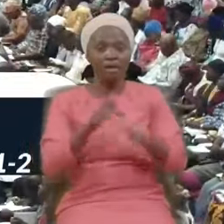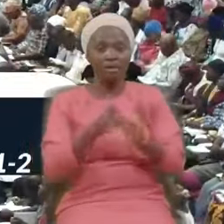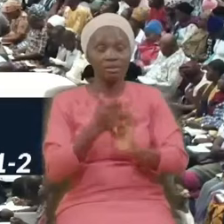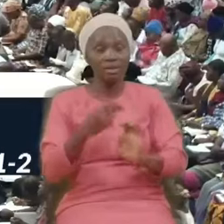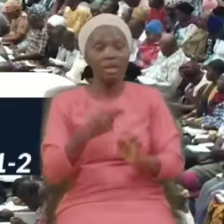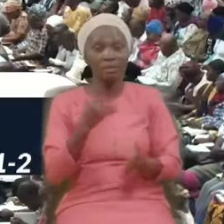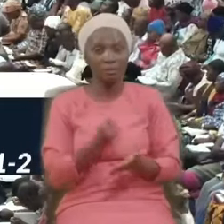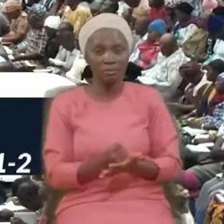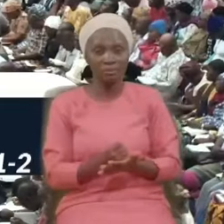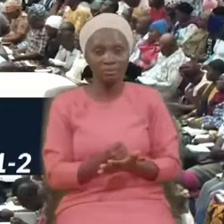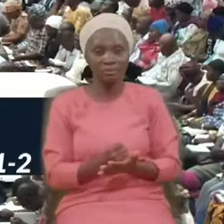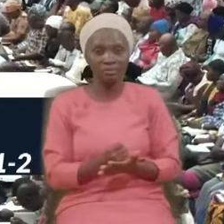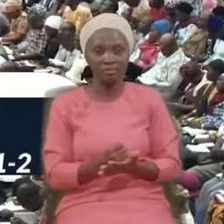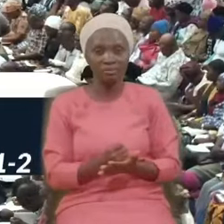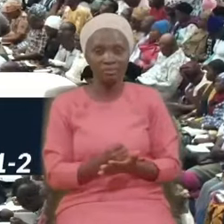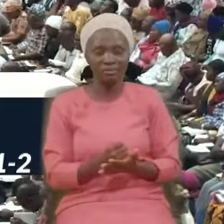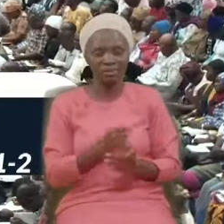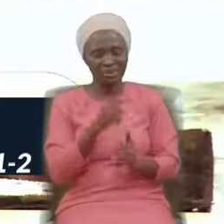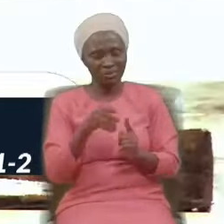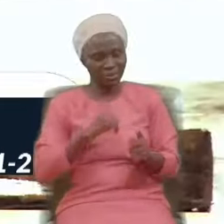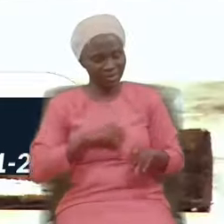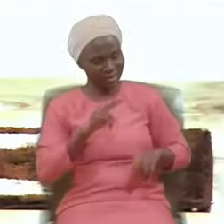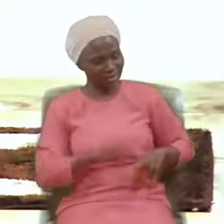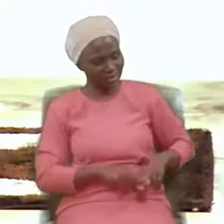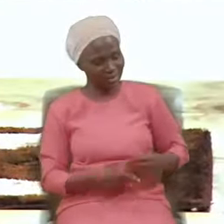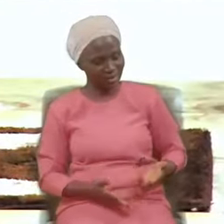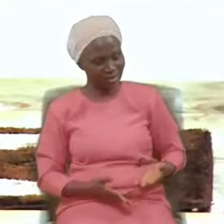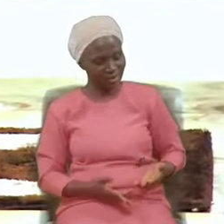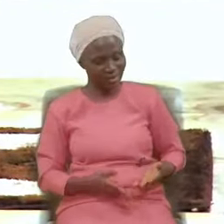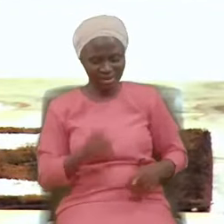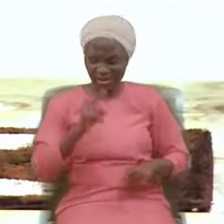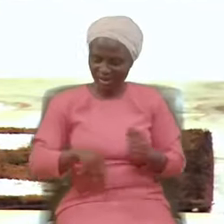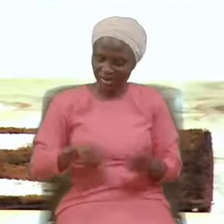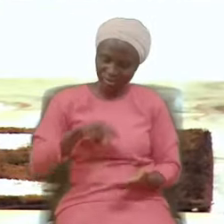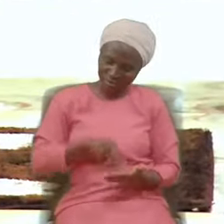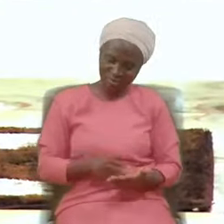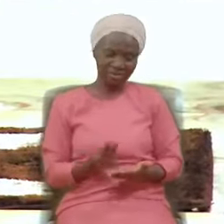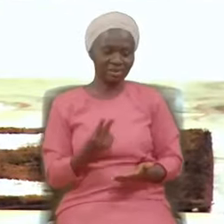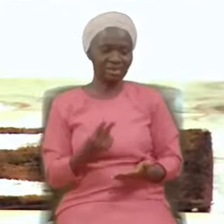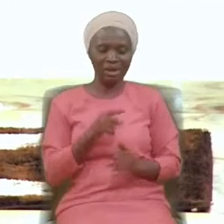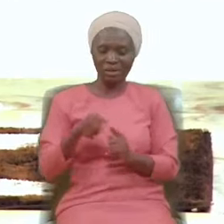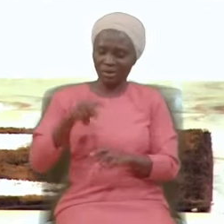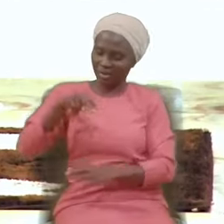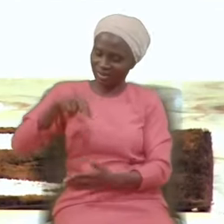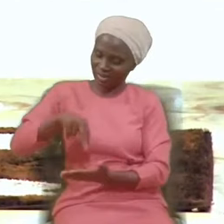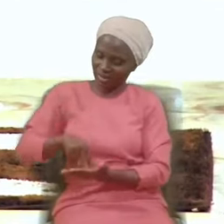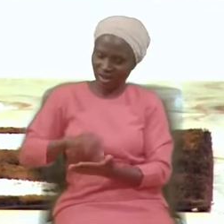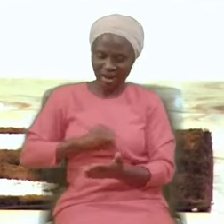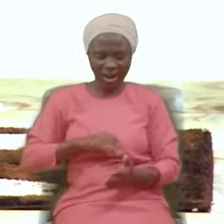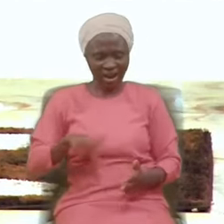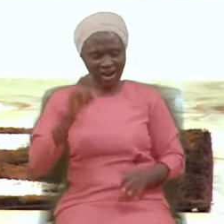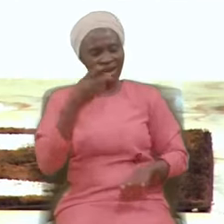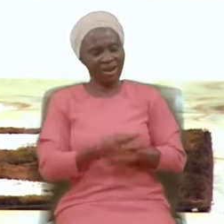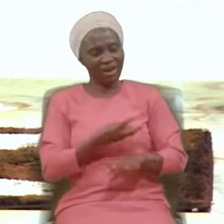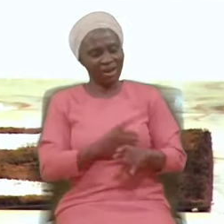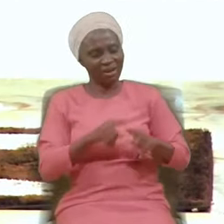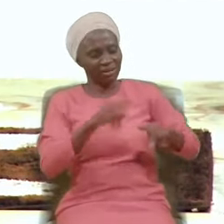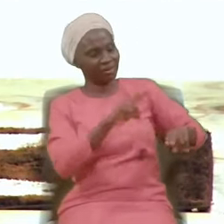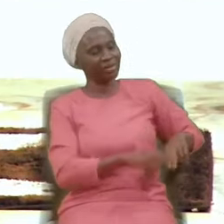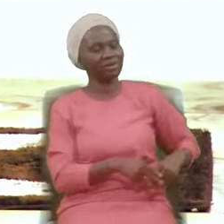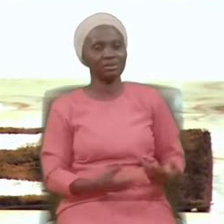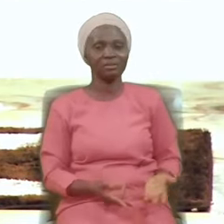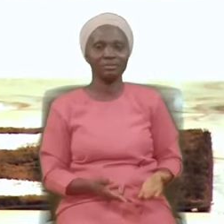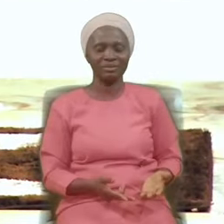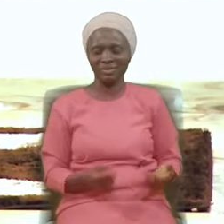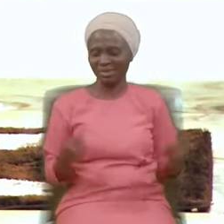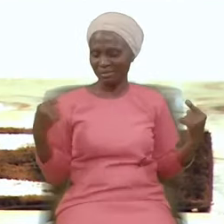When I sit down, I cannot stand up. When I stand up, I find it difficult to sit down. There's pain